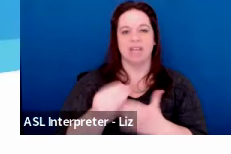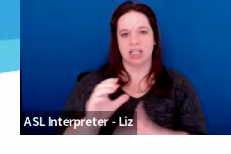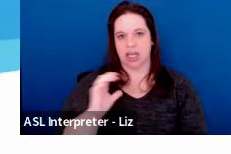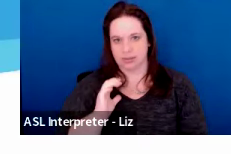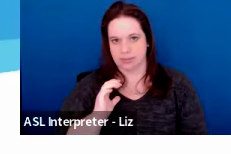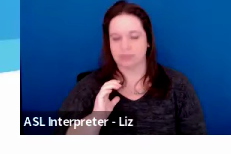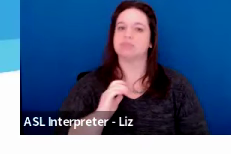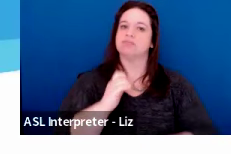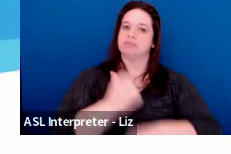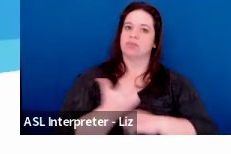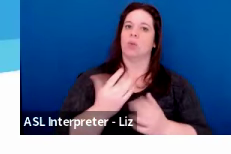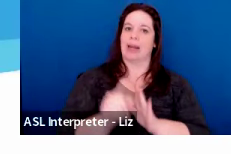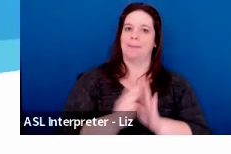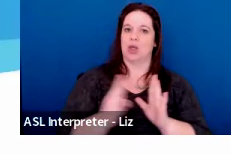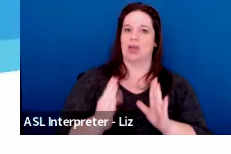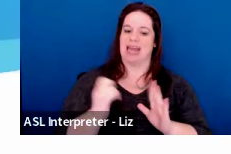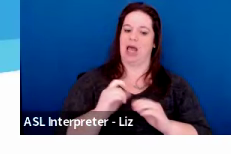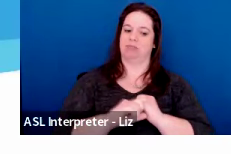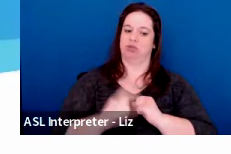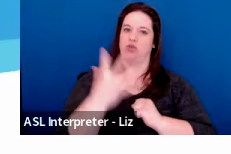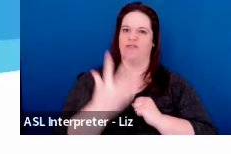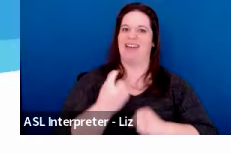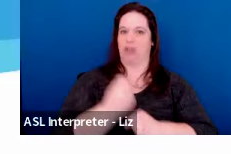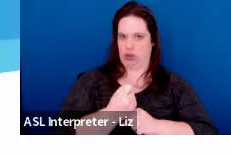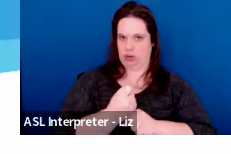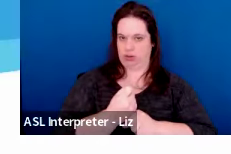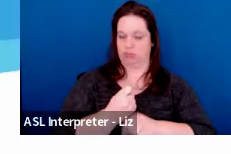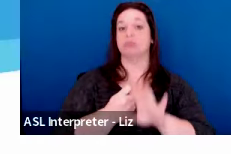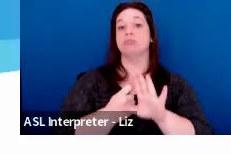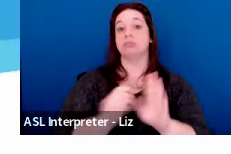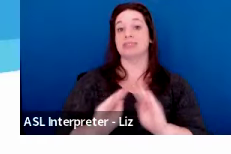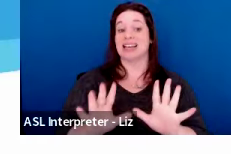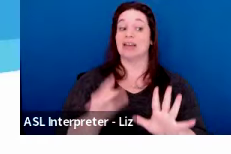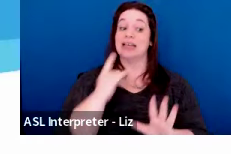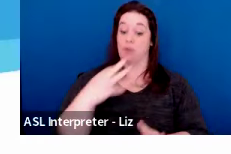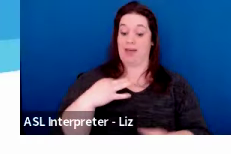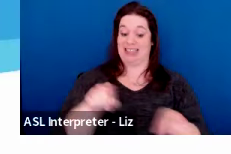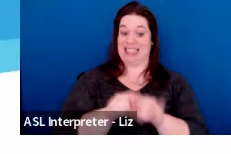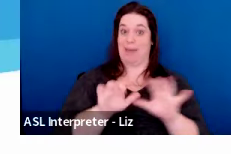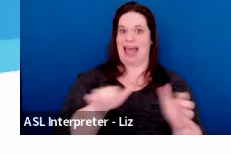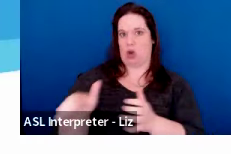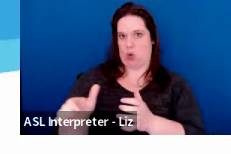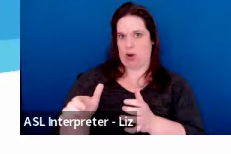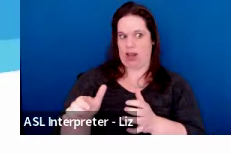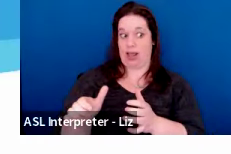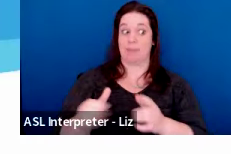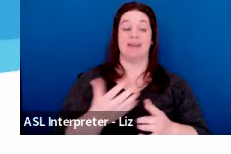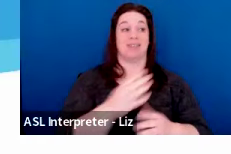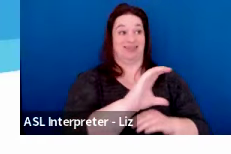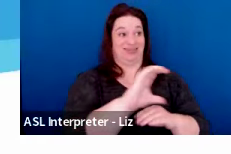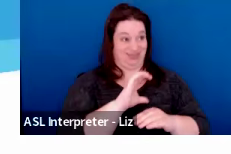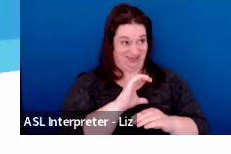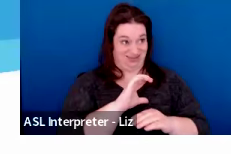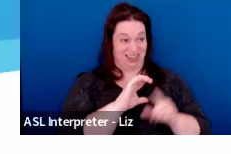been instituted a waiting period of 5 years, but that's only within the same category that you applied for before. Any